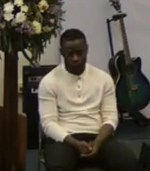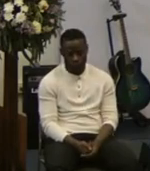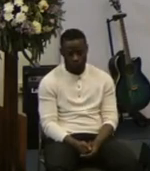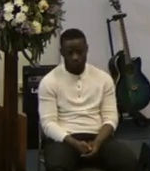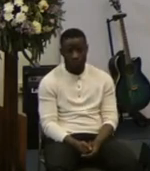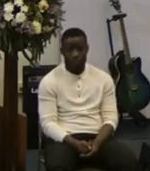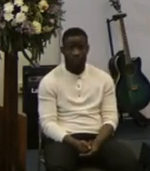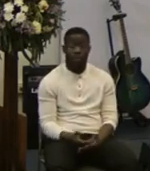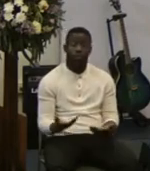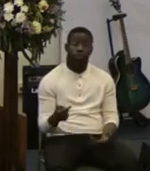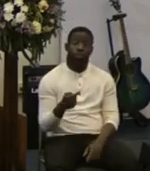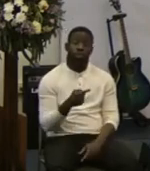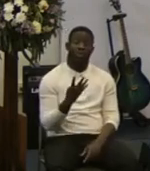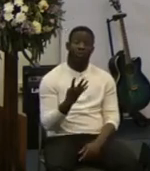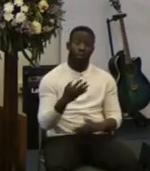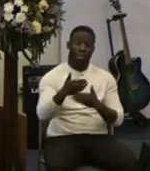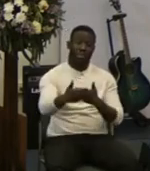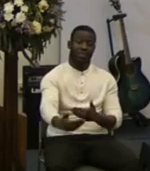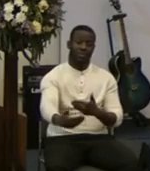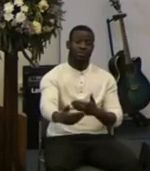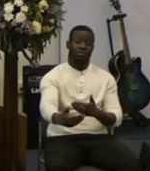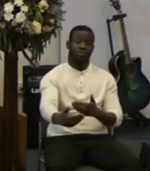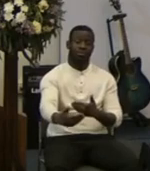So this is our fourth session